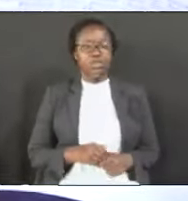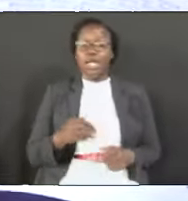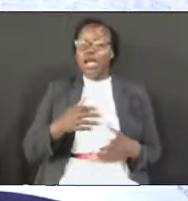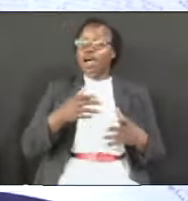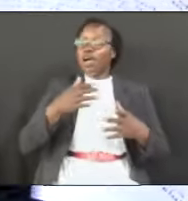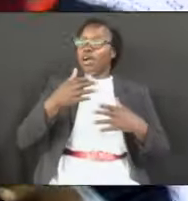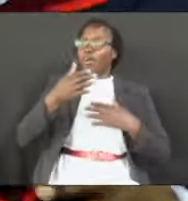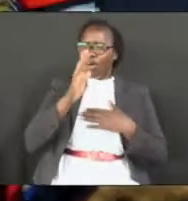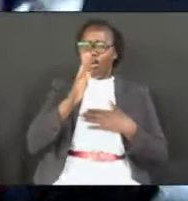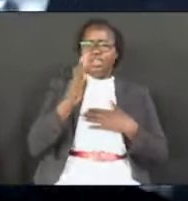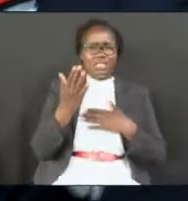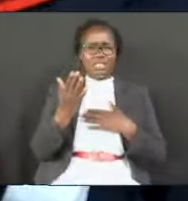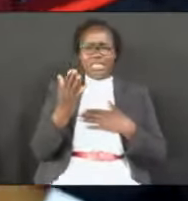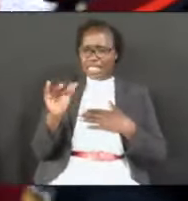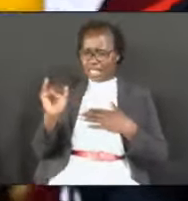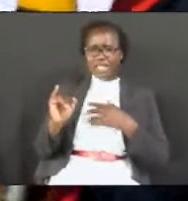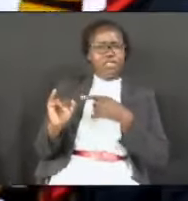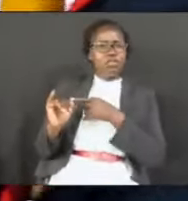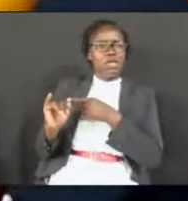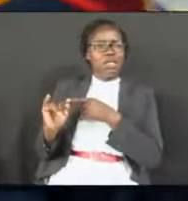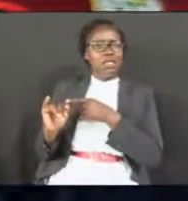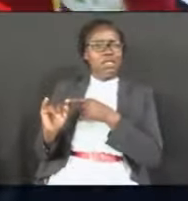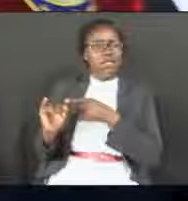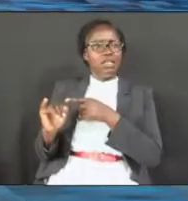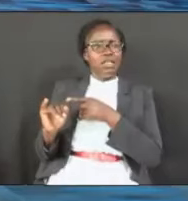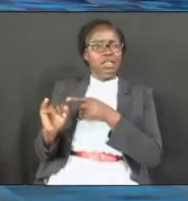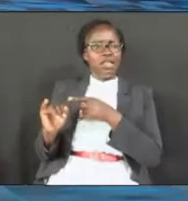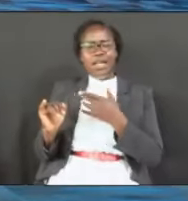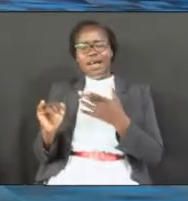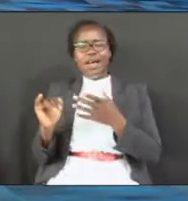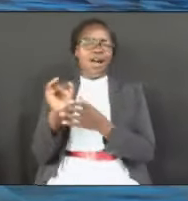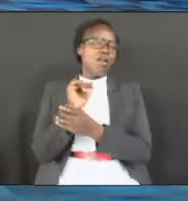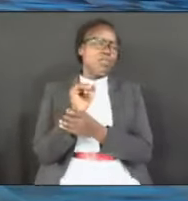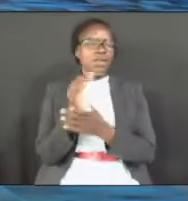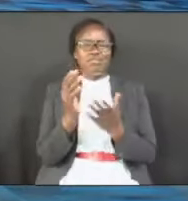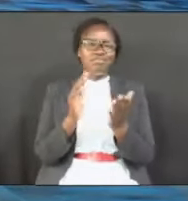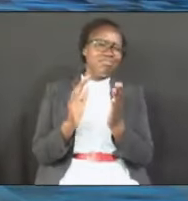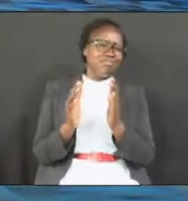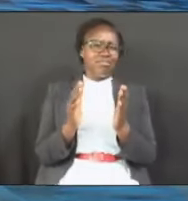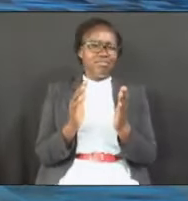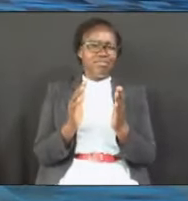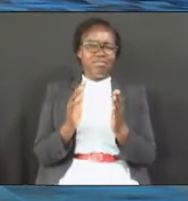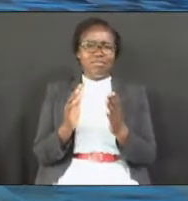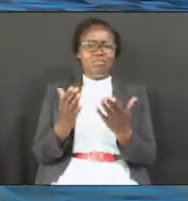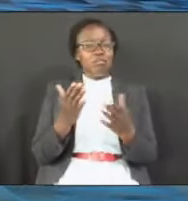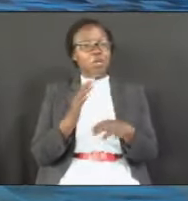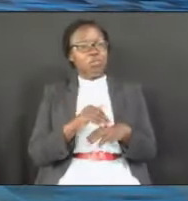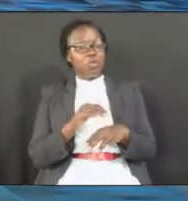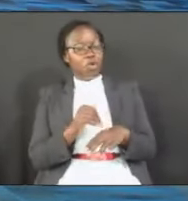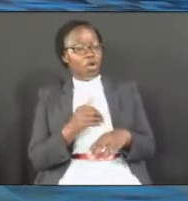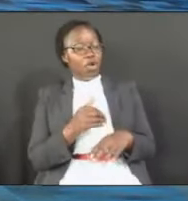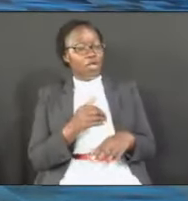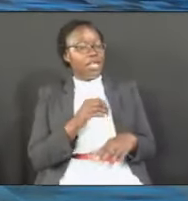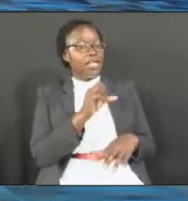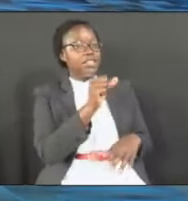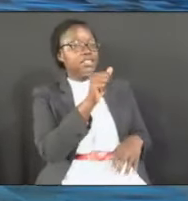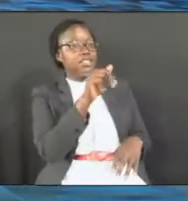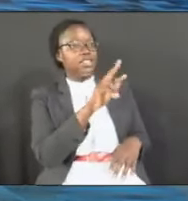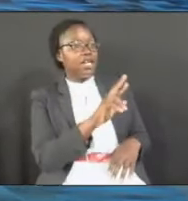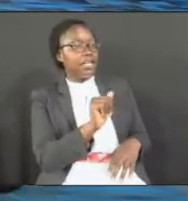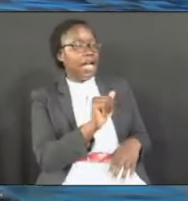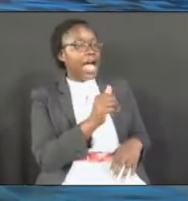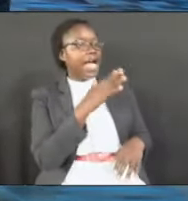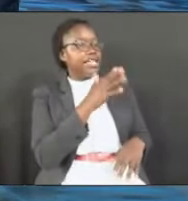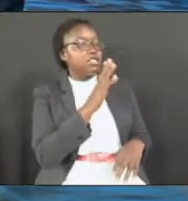God, and you know, at this time, I want to believe Abraham, you used to call Sarah and open the scriptures and speak to